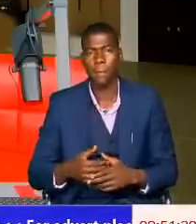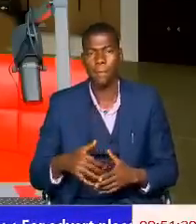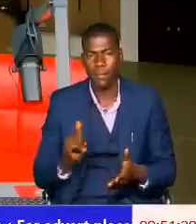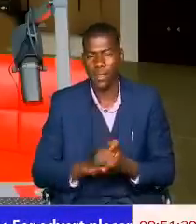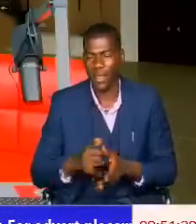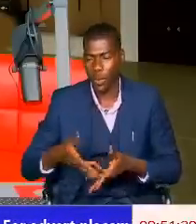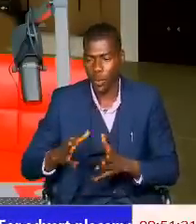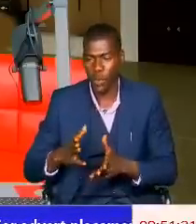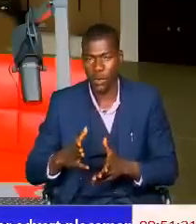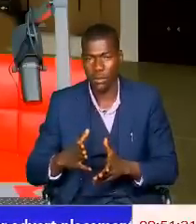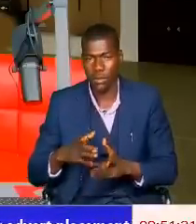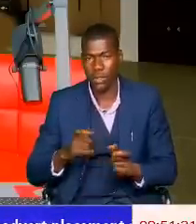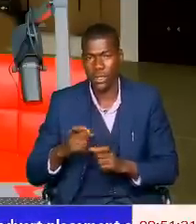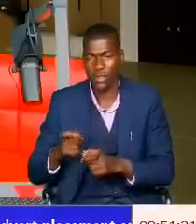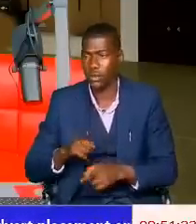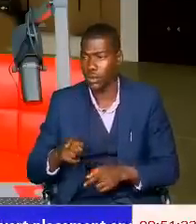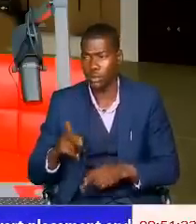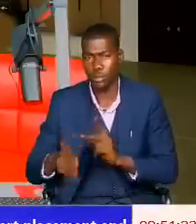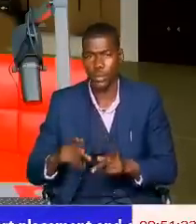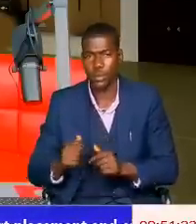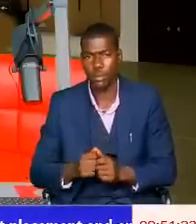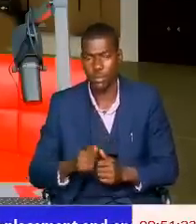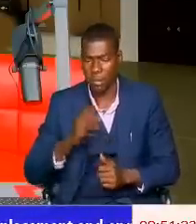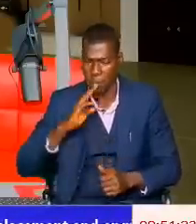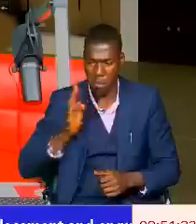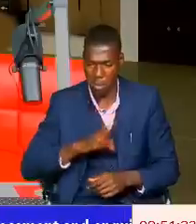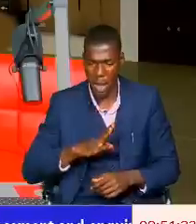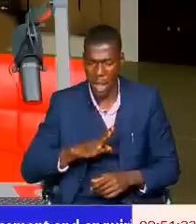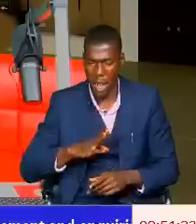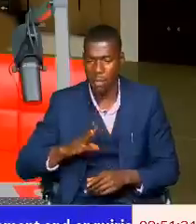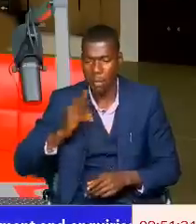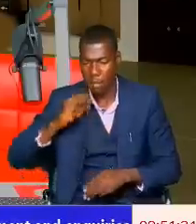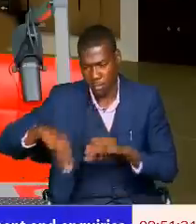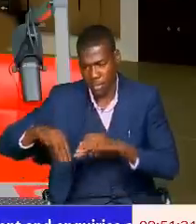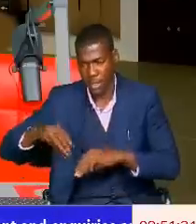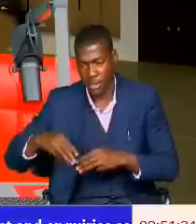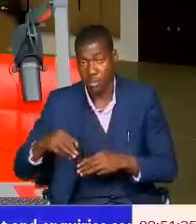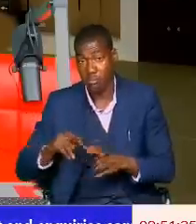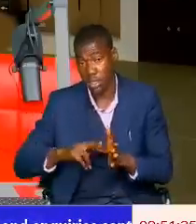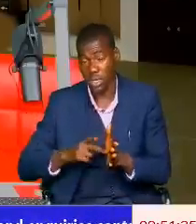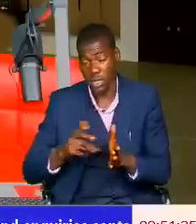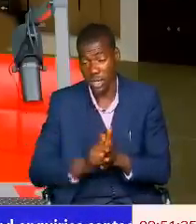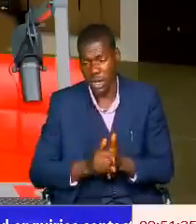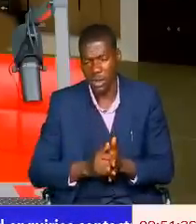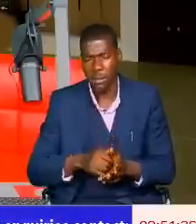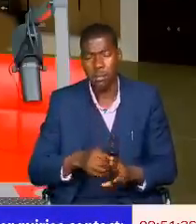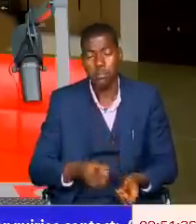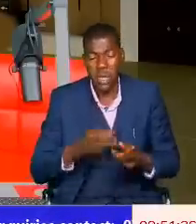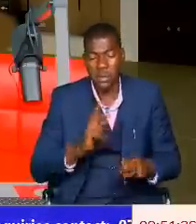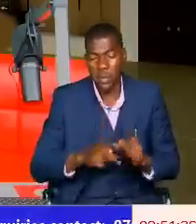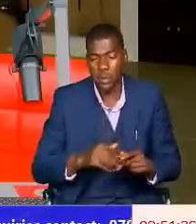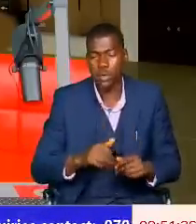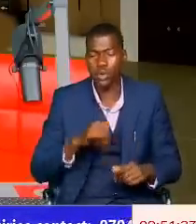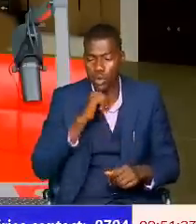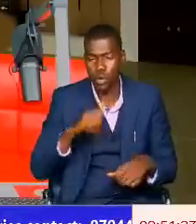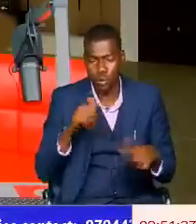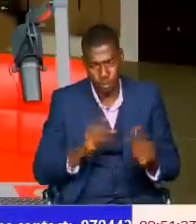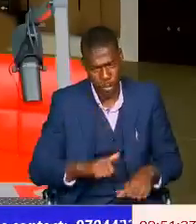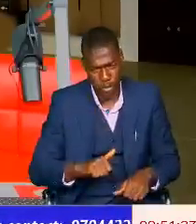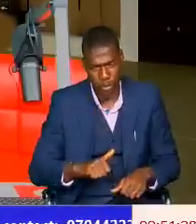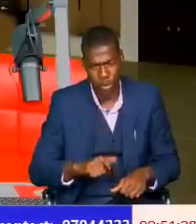una bad market. Where? If the customs is the custom, no fit reason